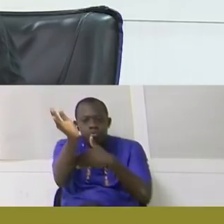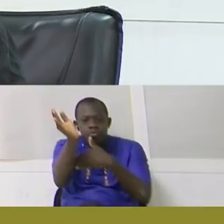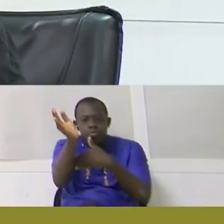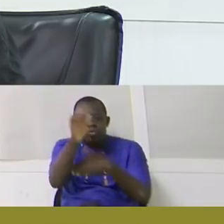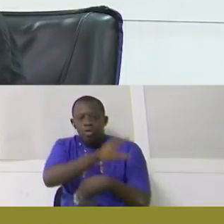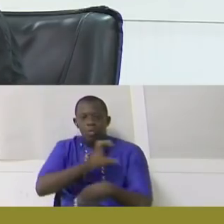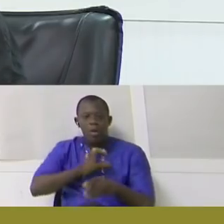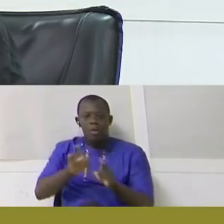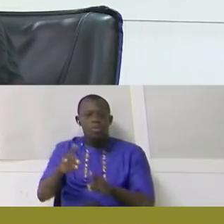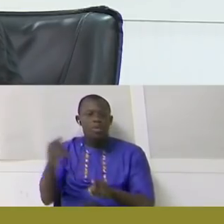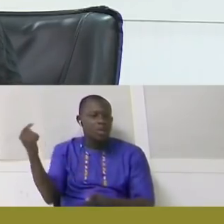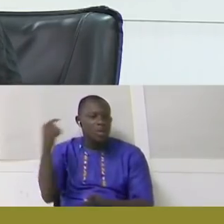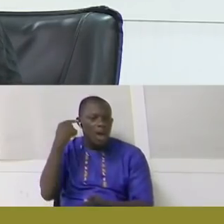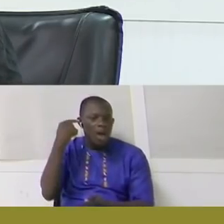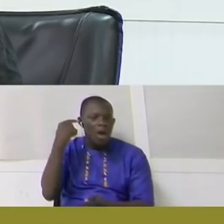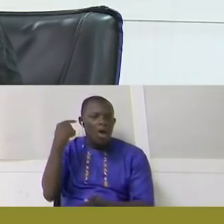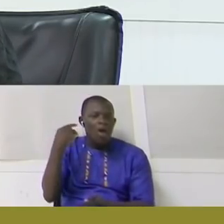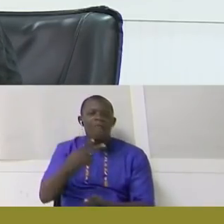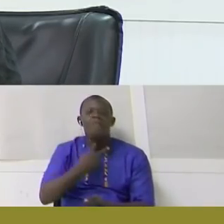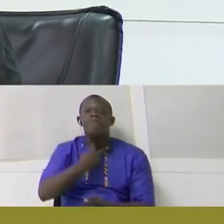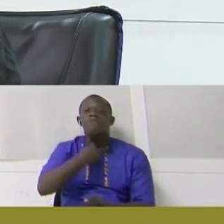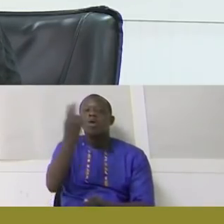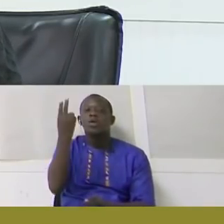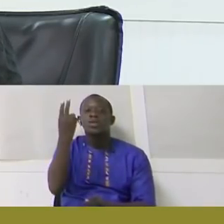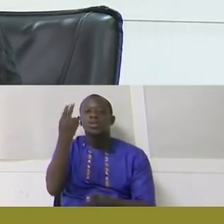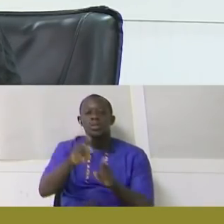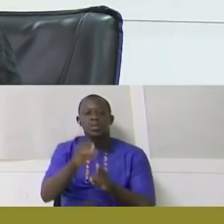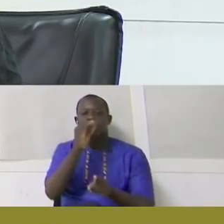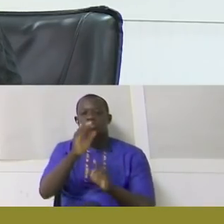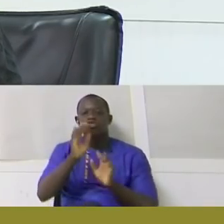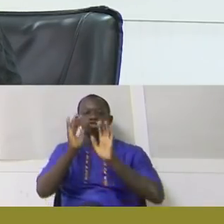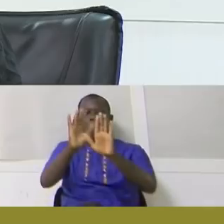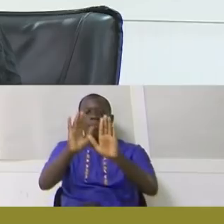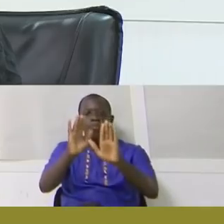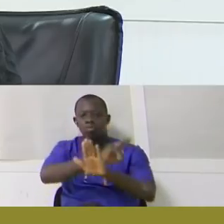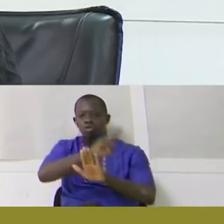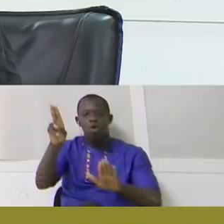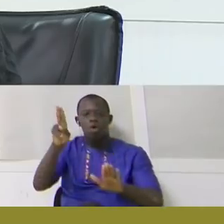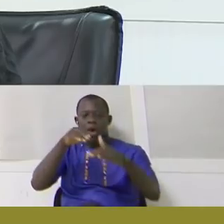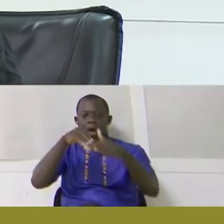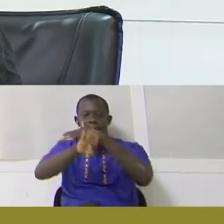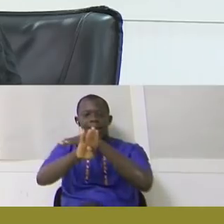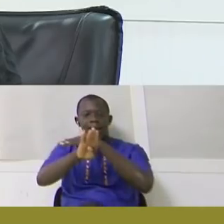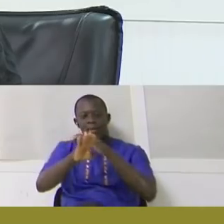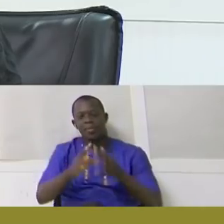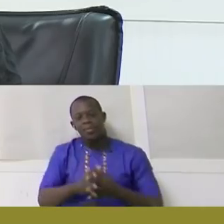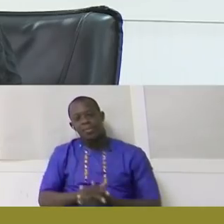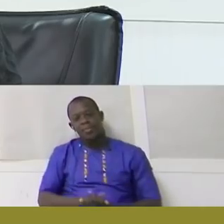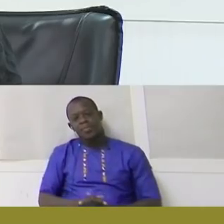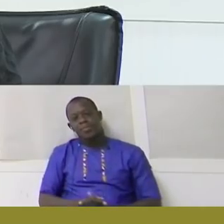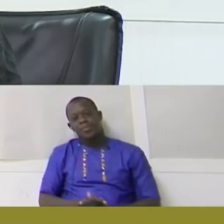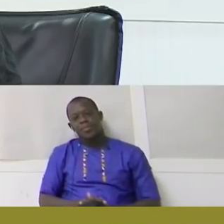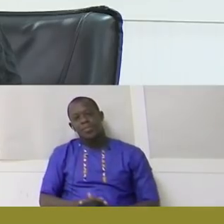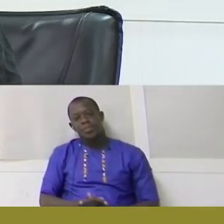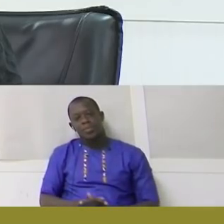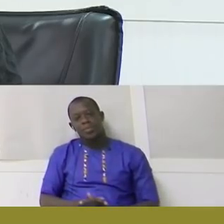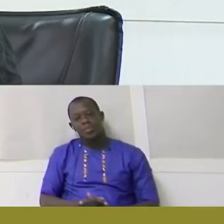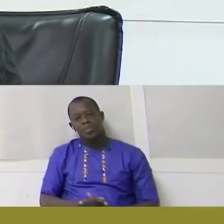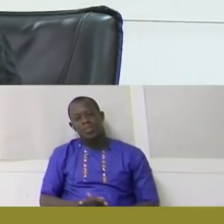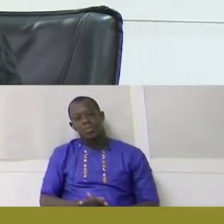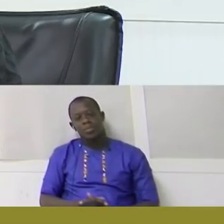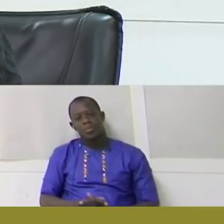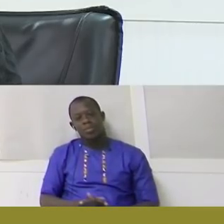gana stop. I went enter. When I was about to open the door to my house, I heard someone call out